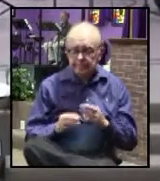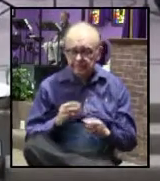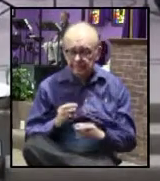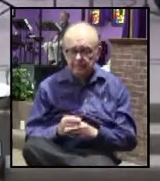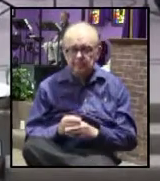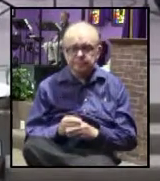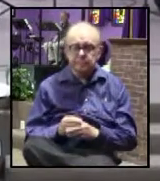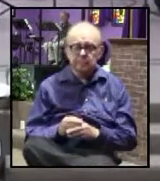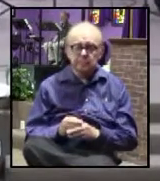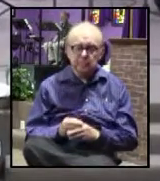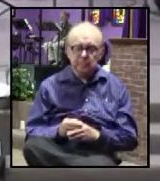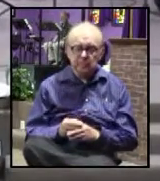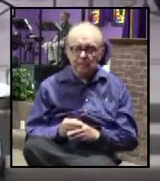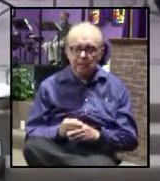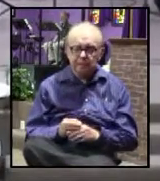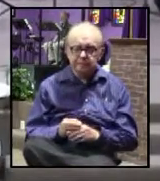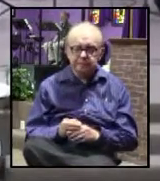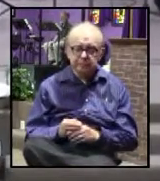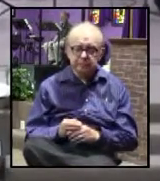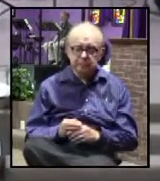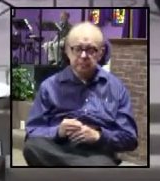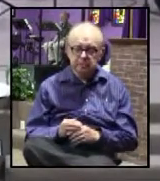world.